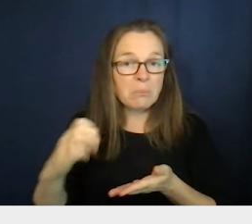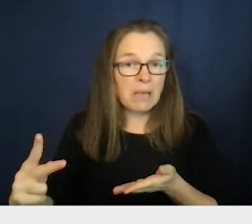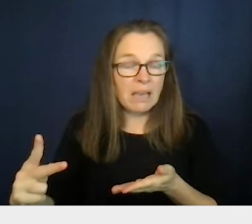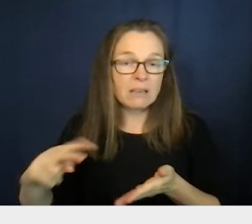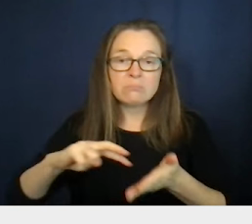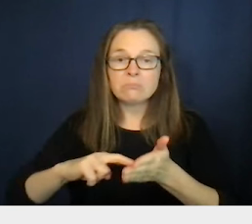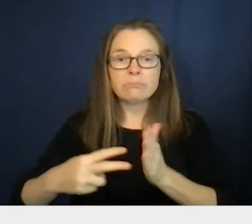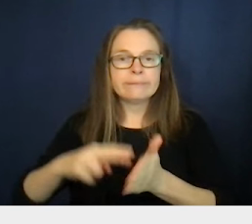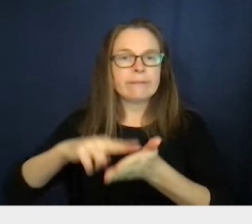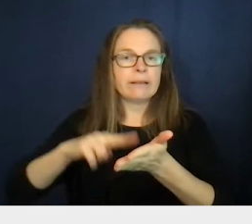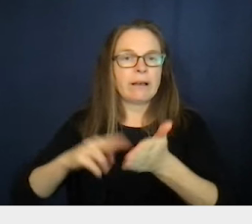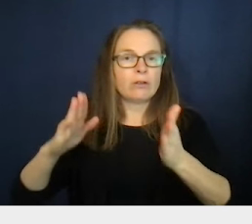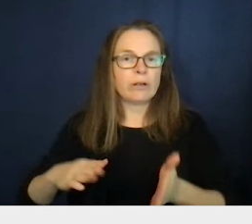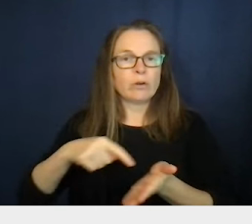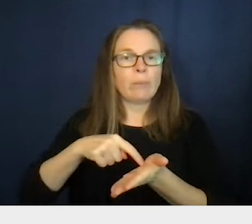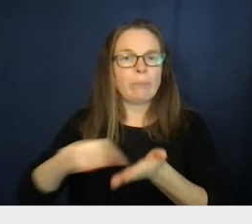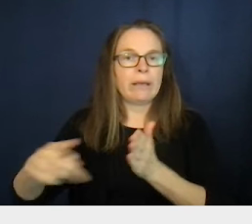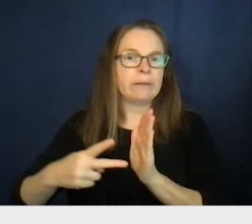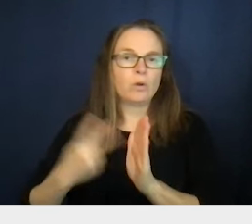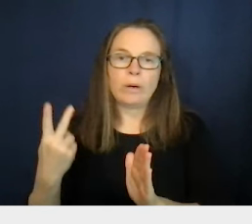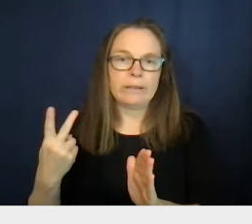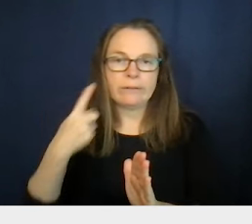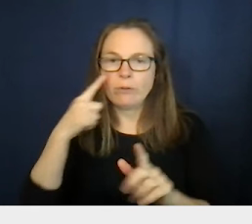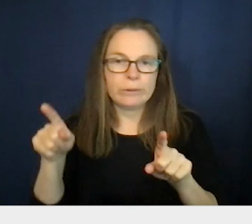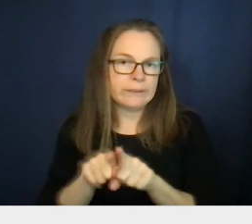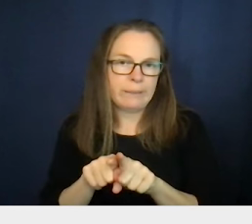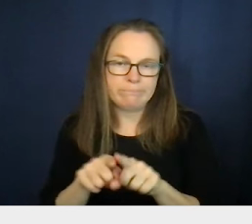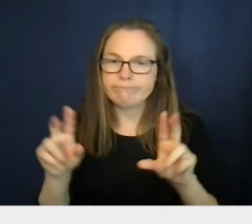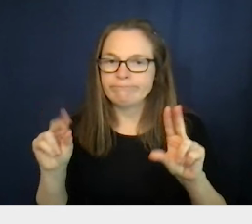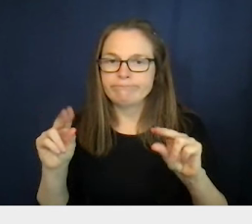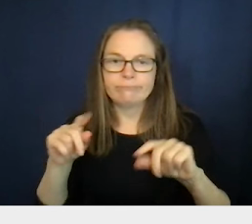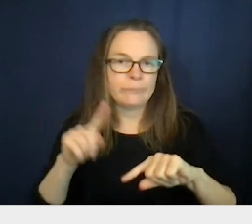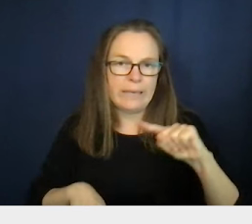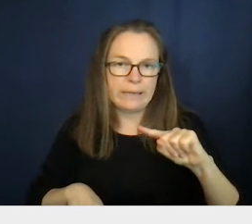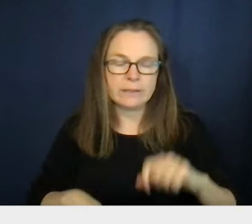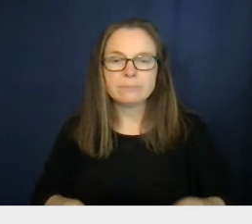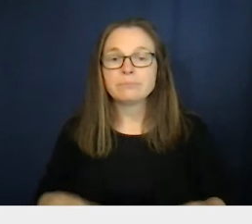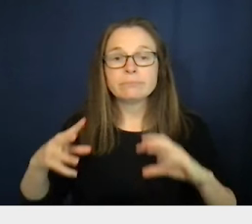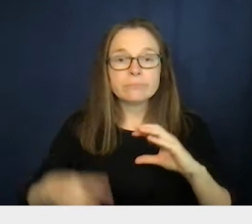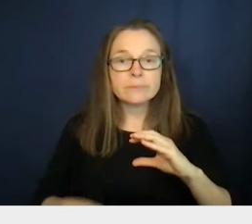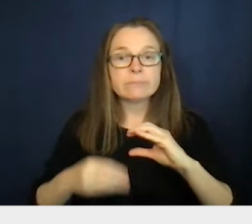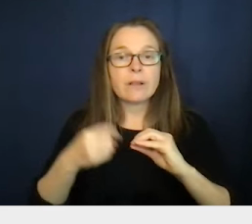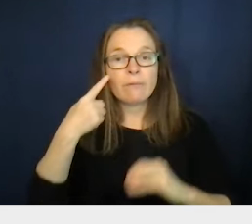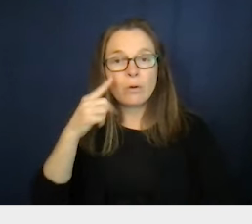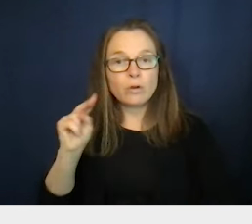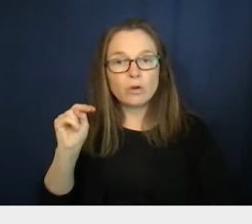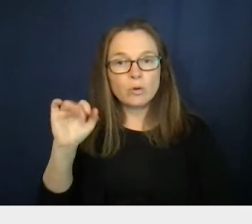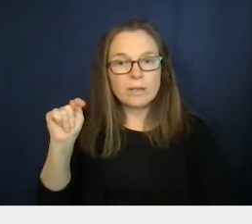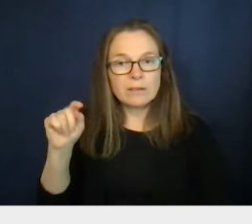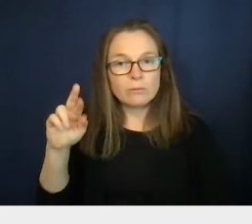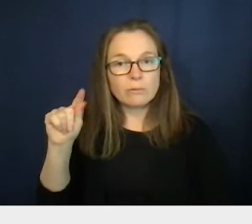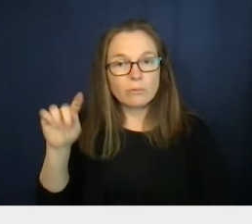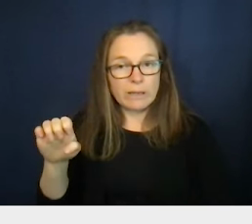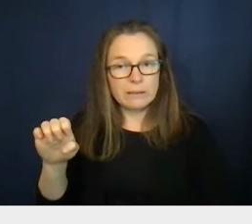result in contractor being paid twice for the same service, subsidy of the unit rate by the